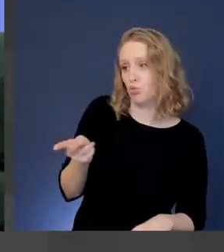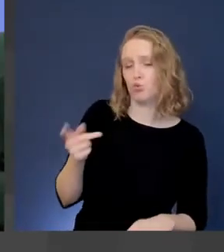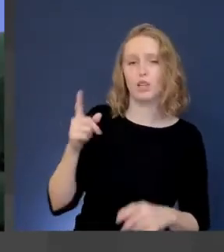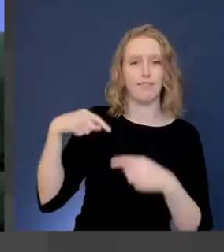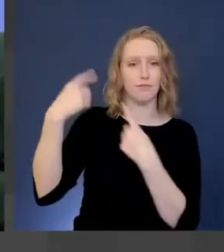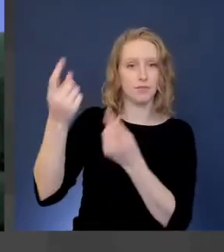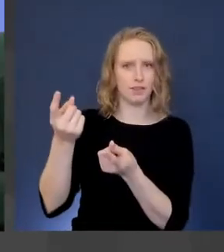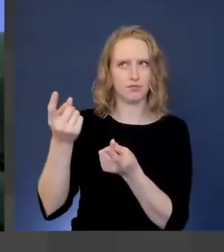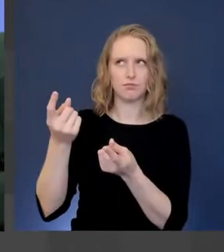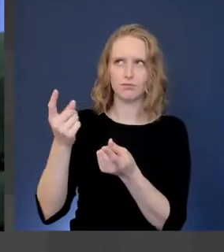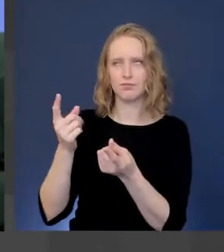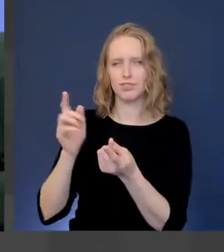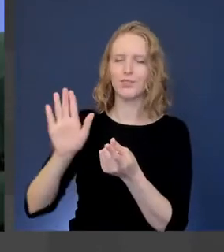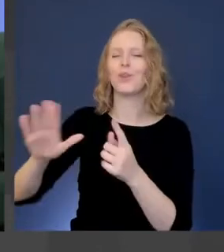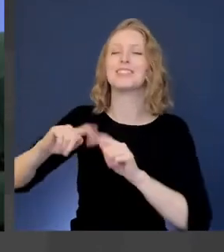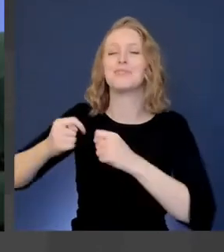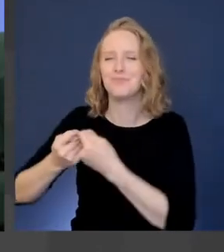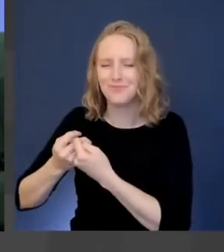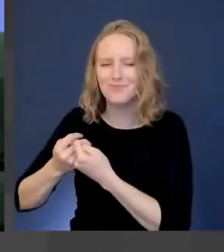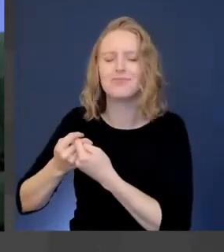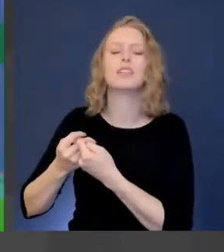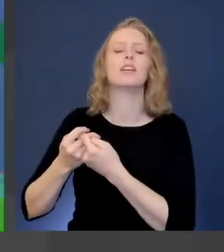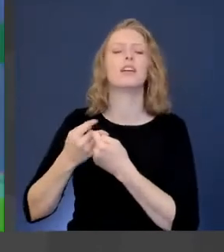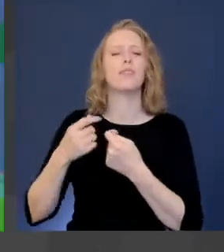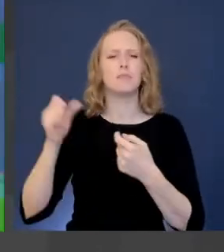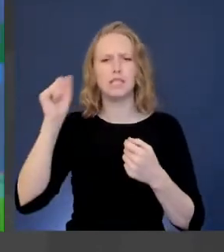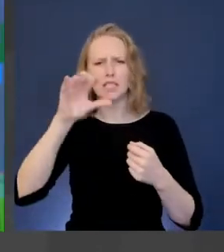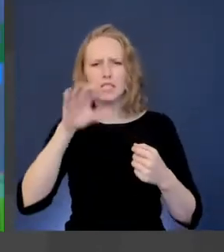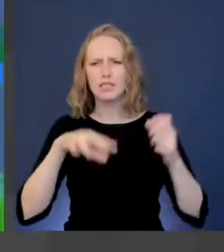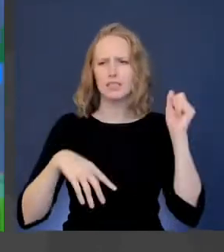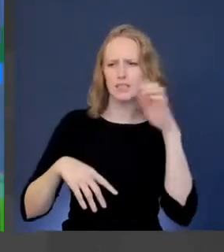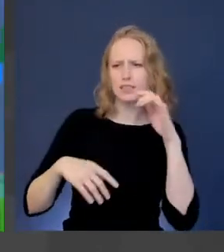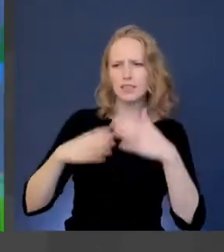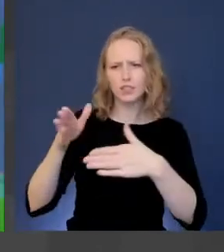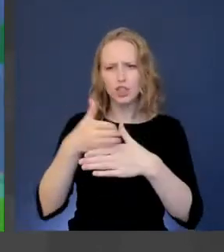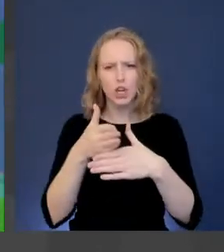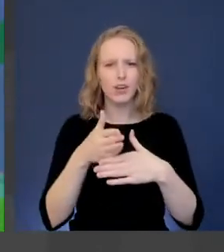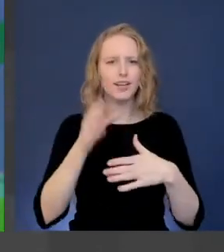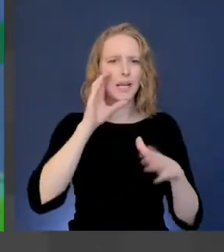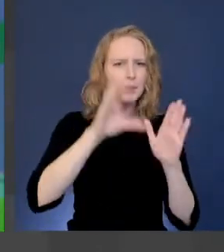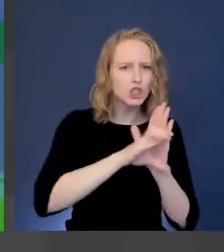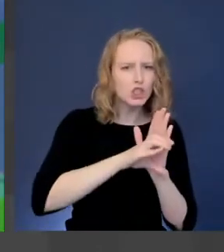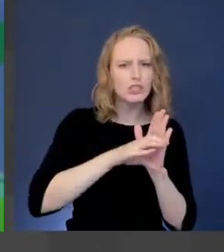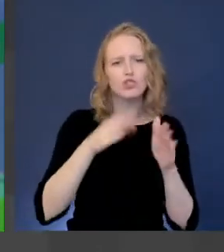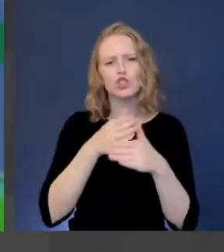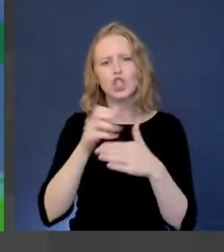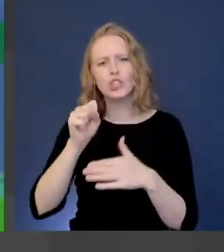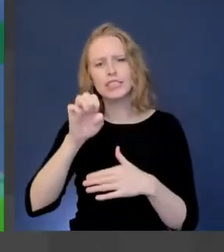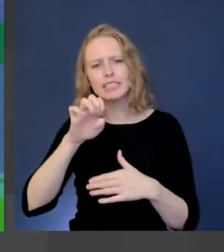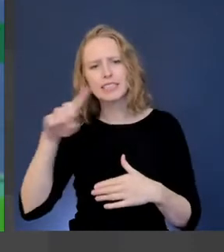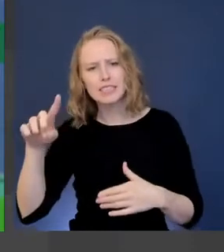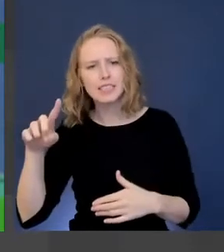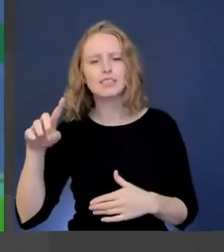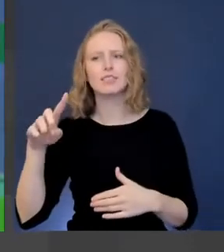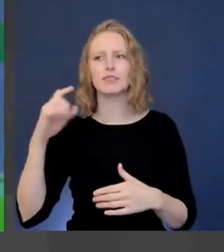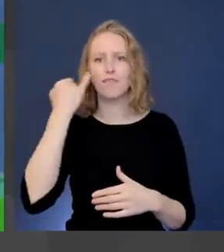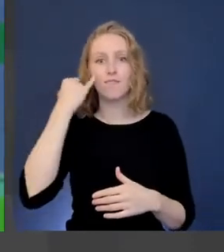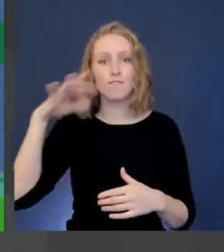just kind of sharing images and seeds as you're finding things, and you put together some really awesome